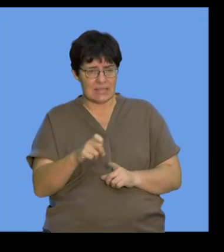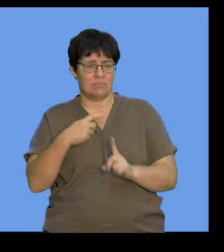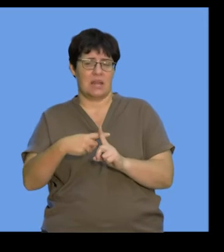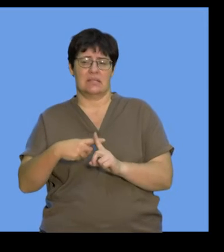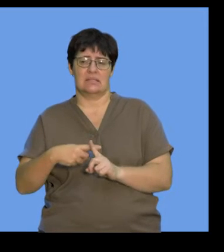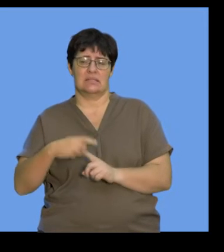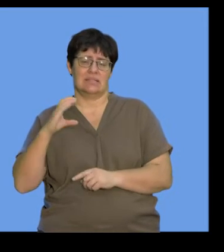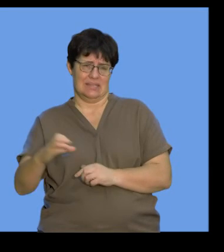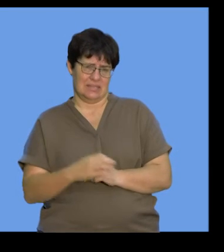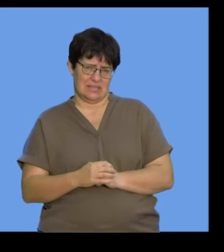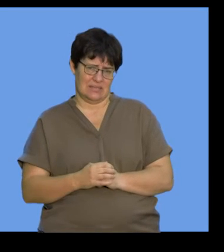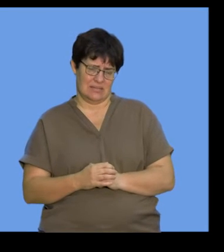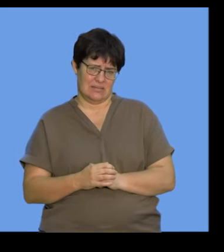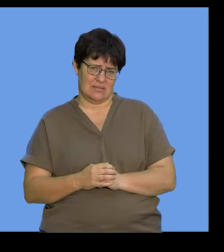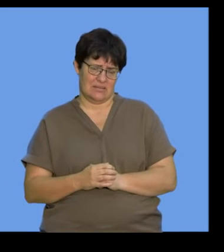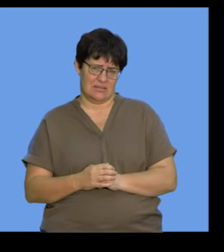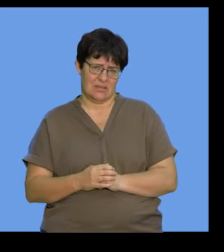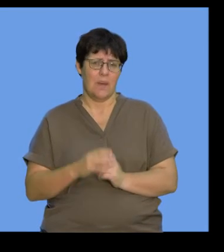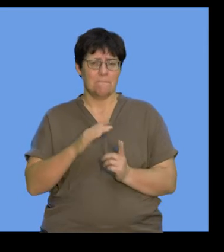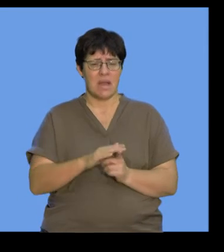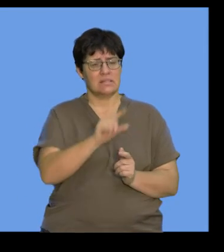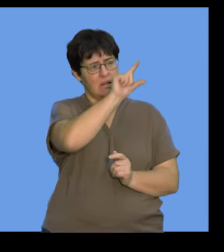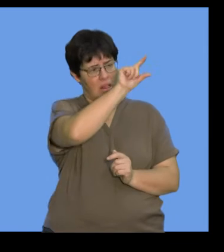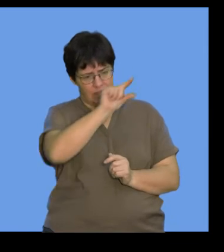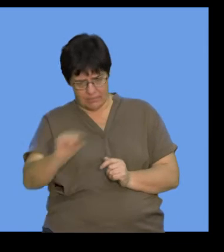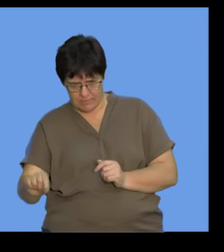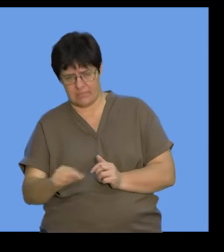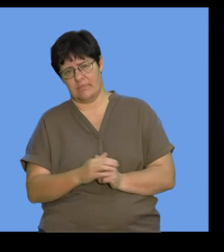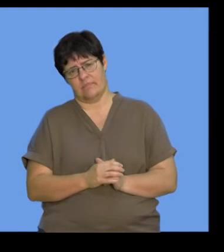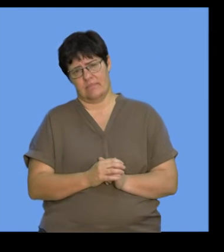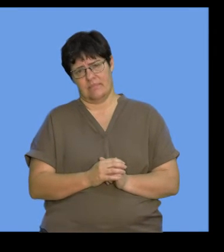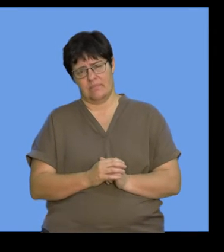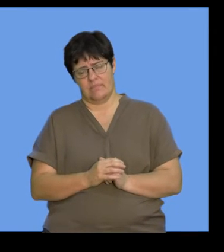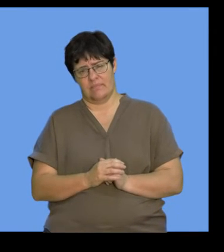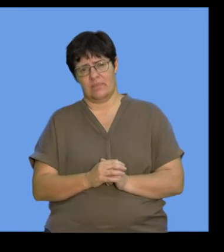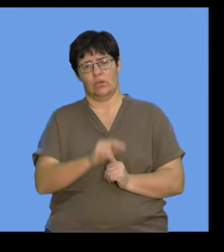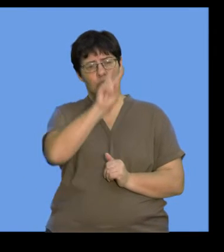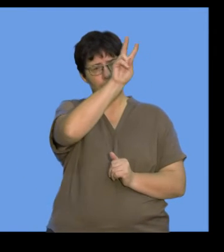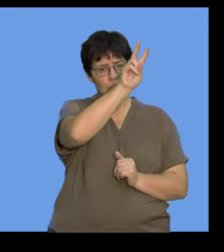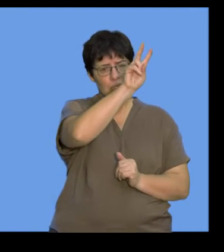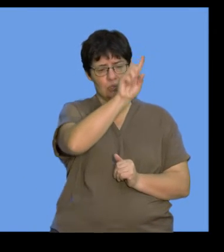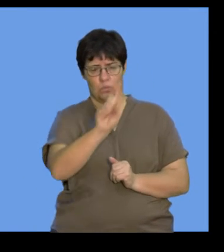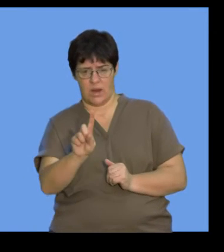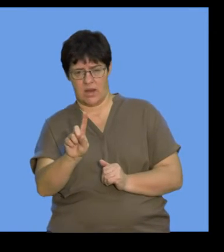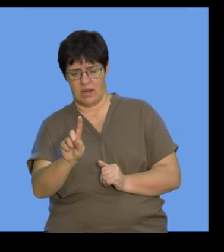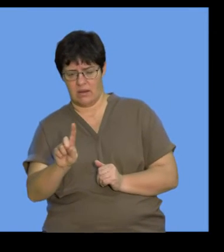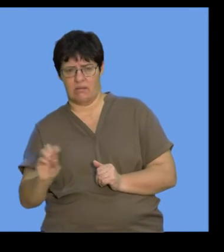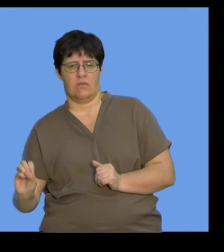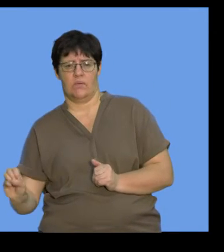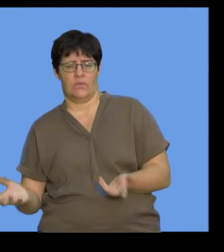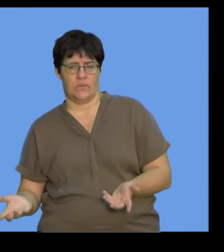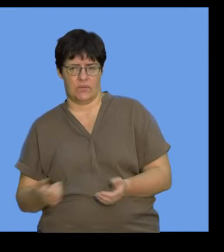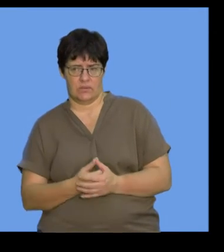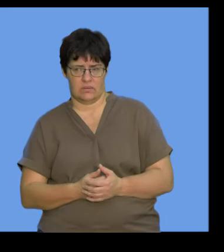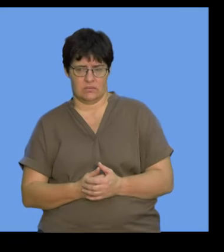order. Your exponents must be in descending order. So it's 2, 1, and then here